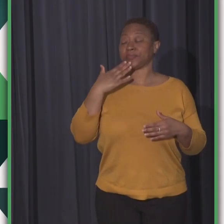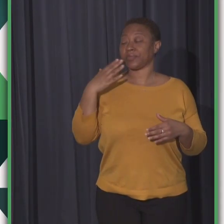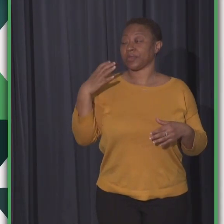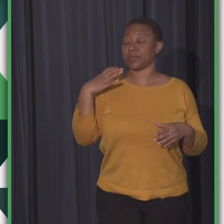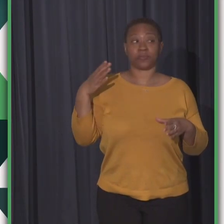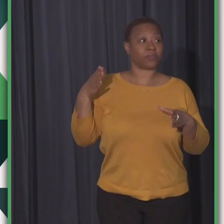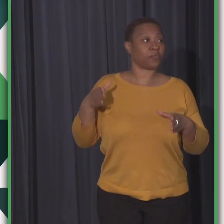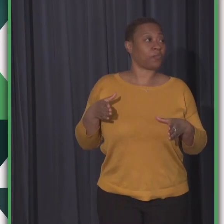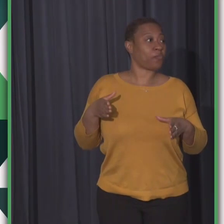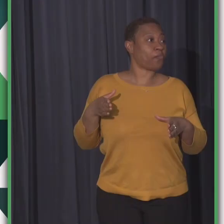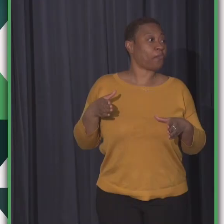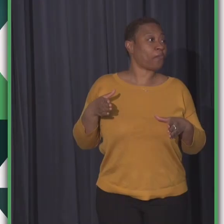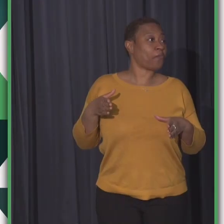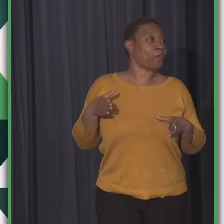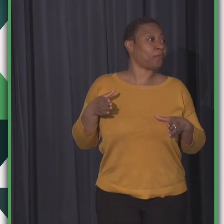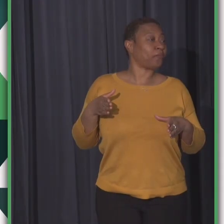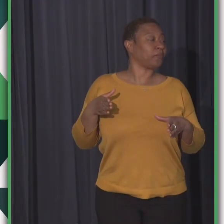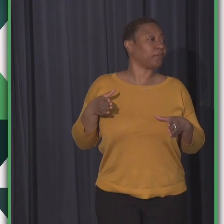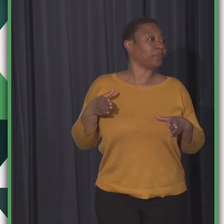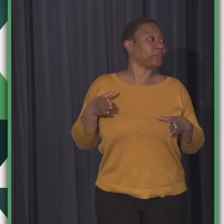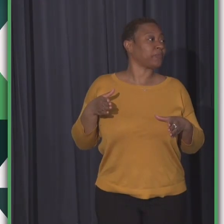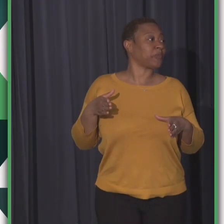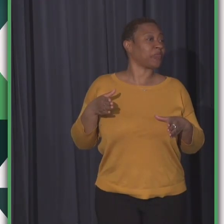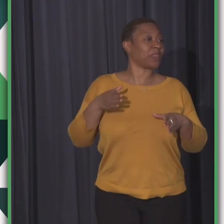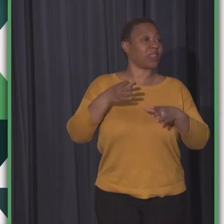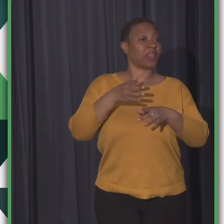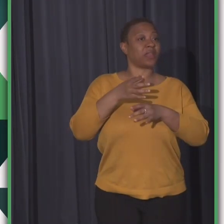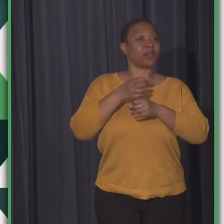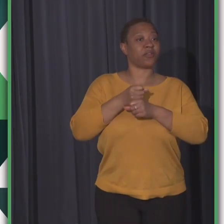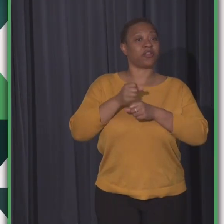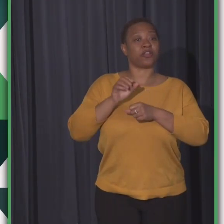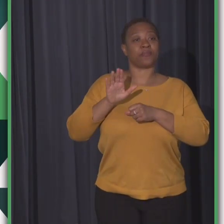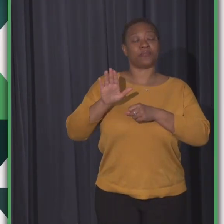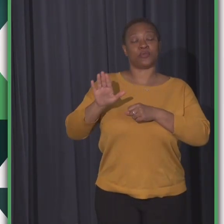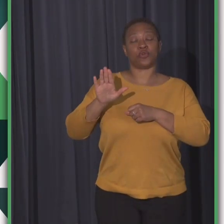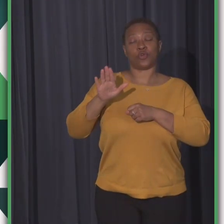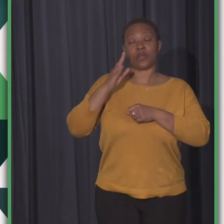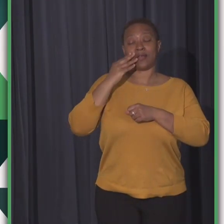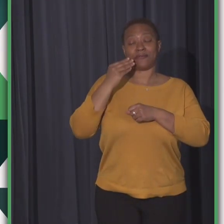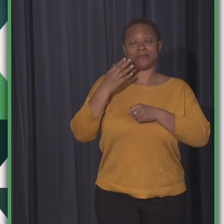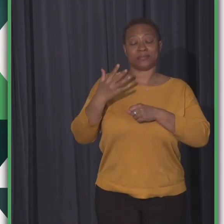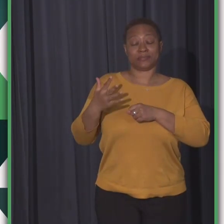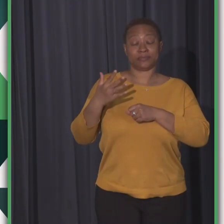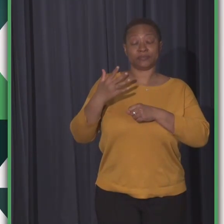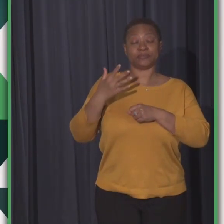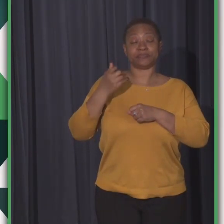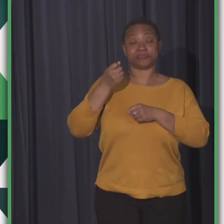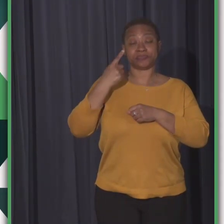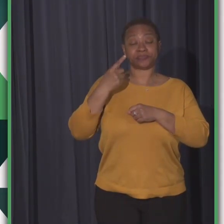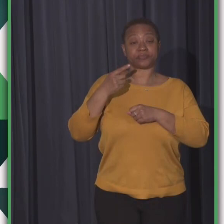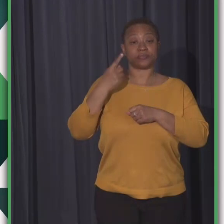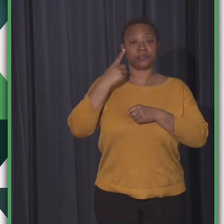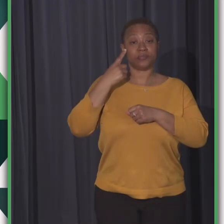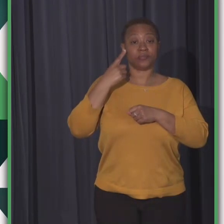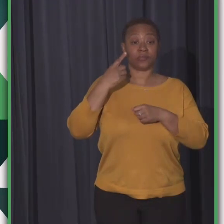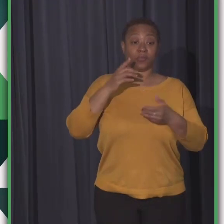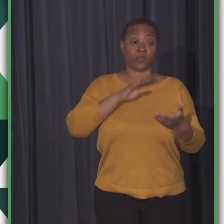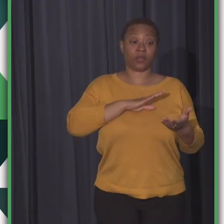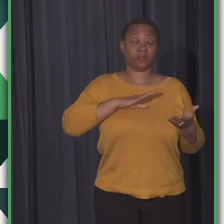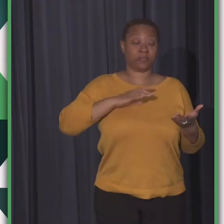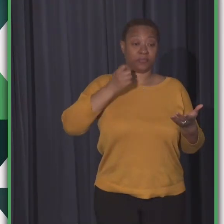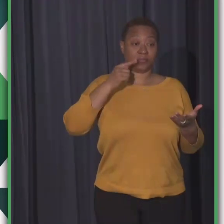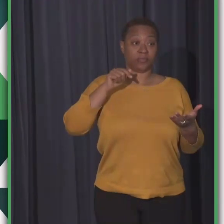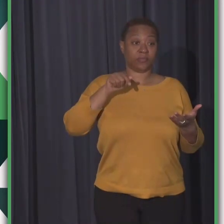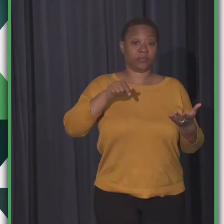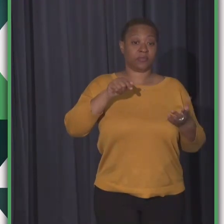Yeah. Lieutenant, could you get Ms. Hankins' information? But for the board's understanding, I do believe